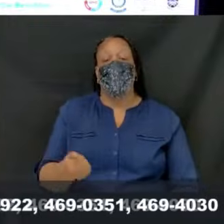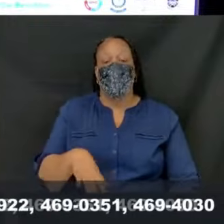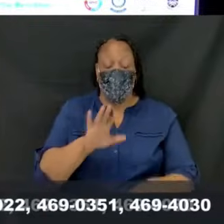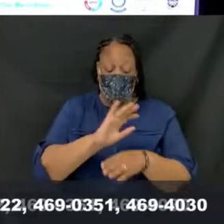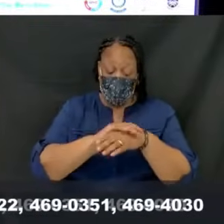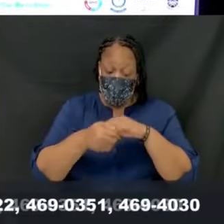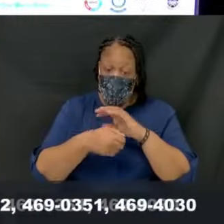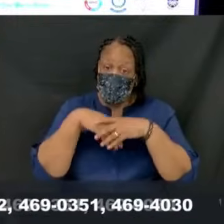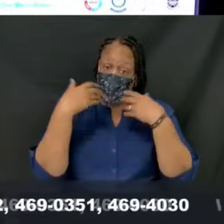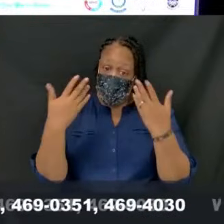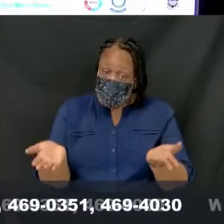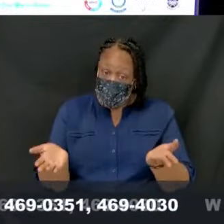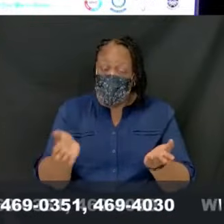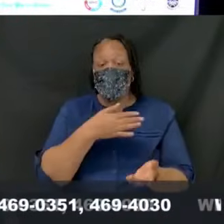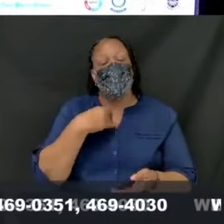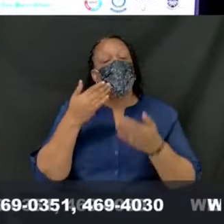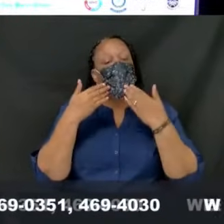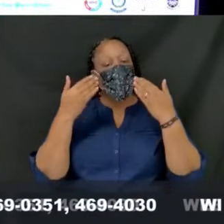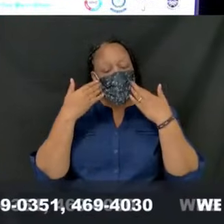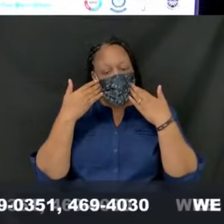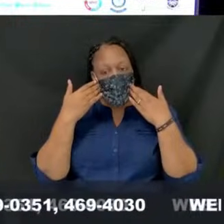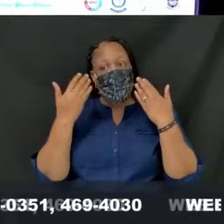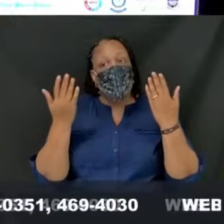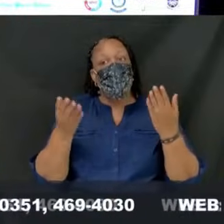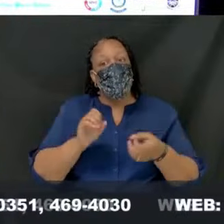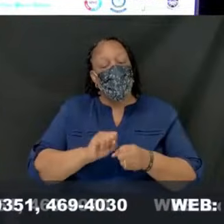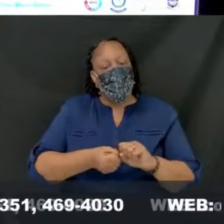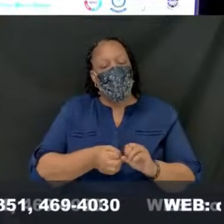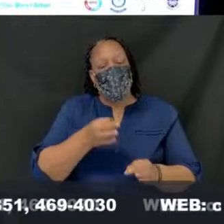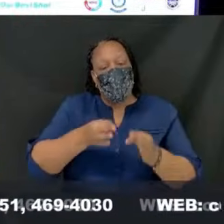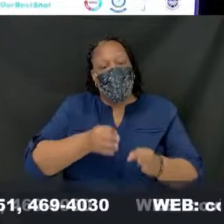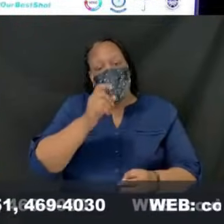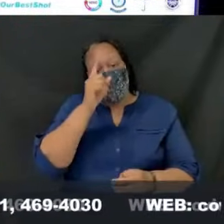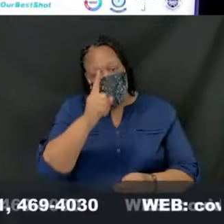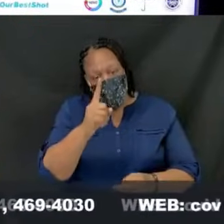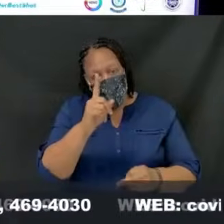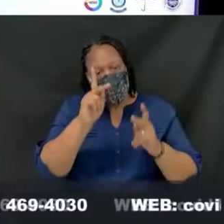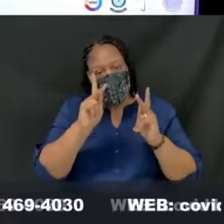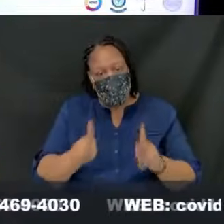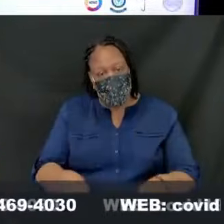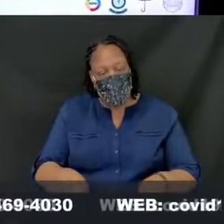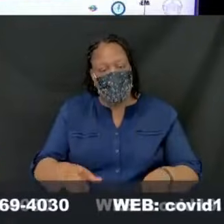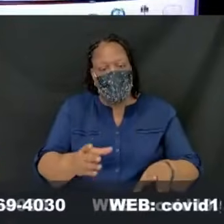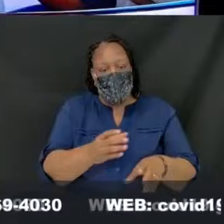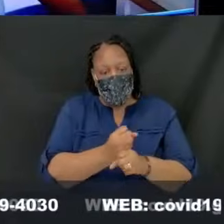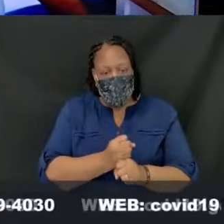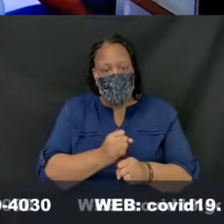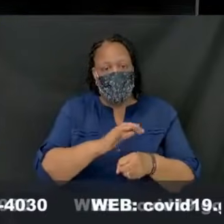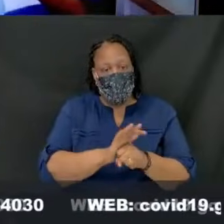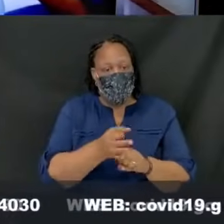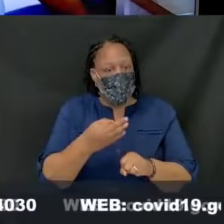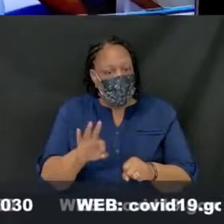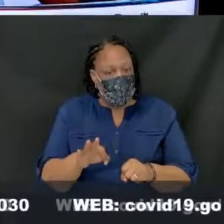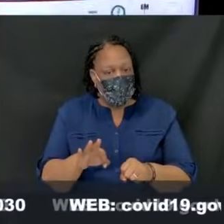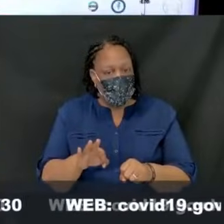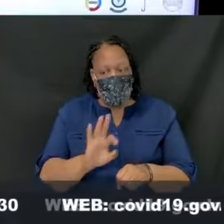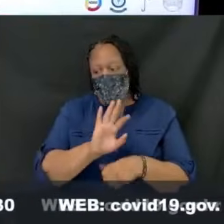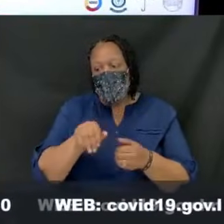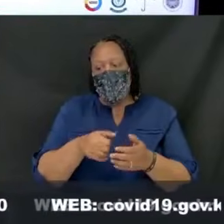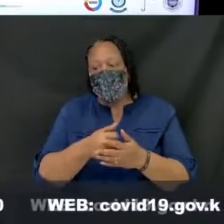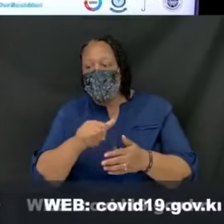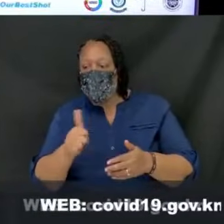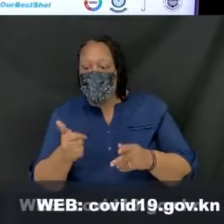classroom, it doesn't mean going forward that that classroom would have to be closed. It doesn't mean that that school will have to be closed. And these are